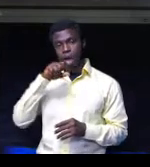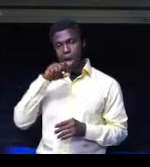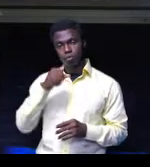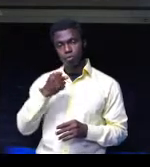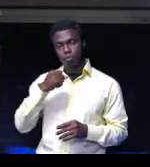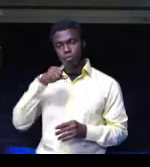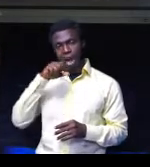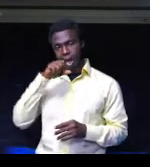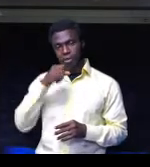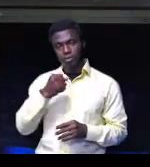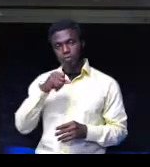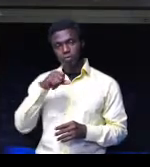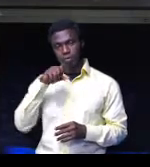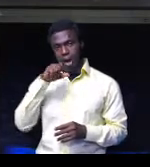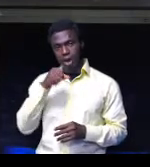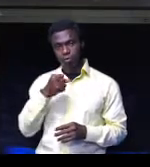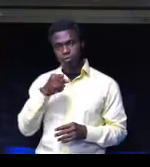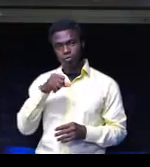cucumber.